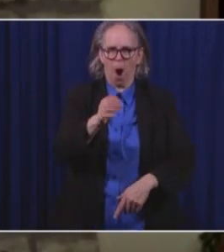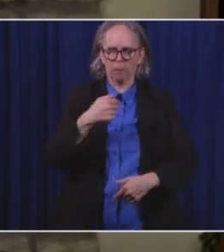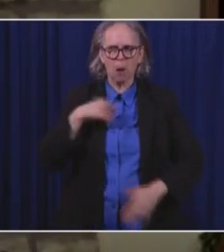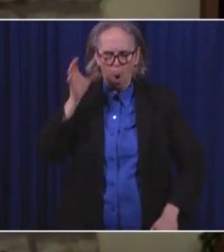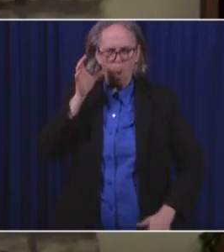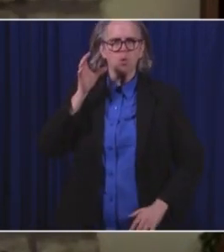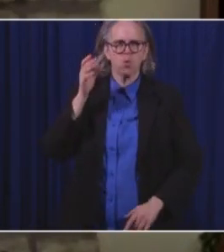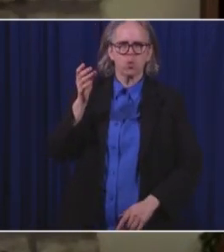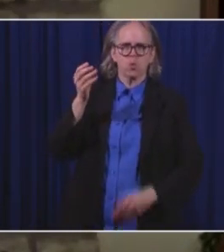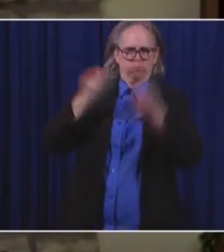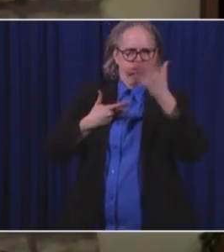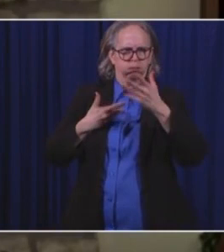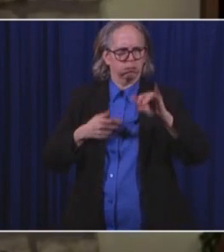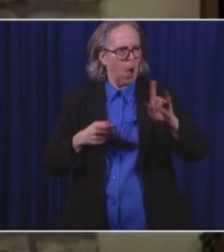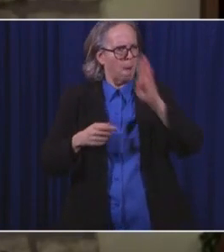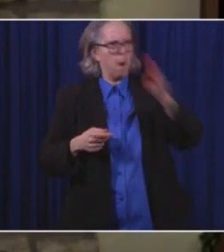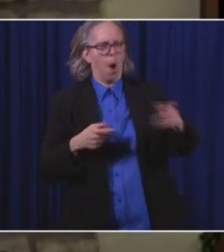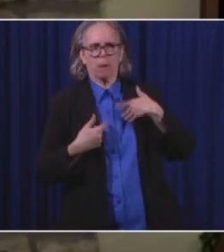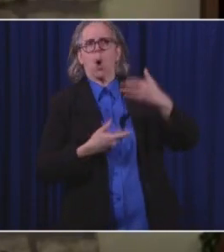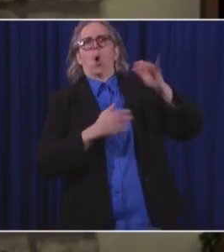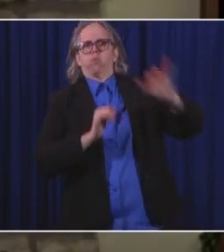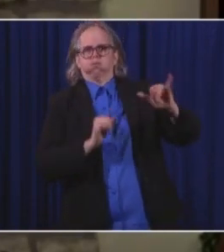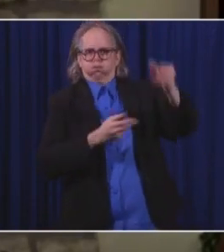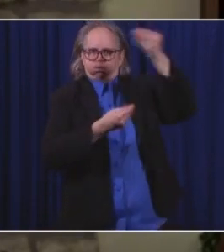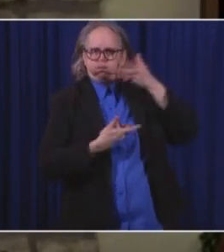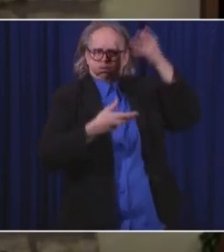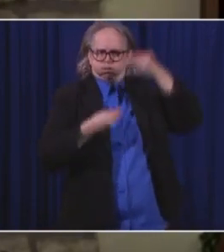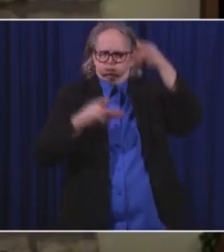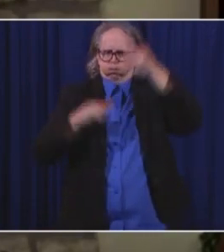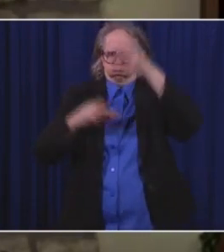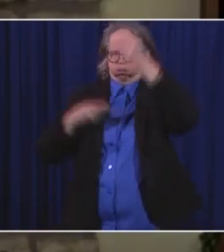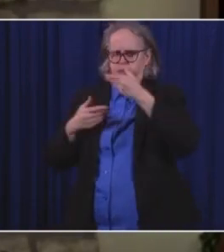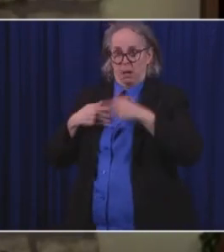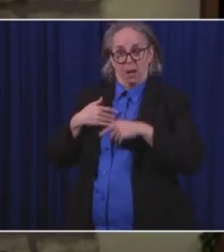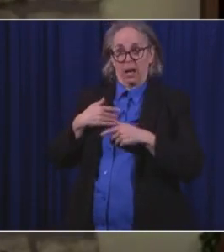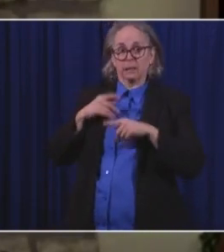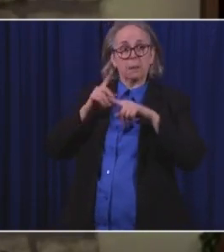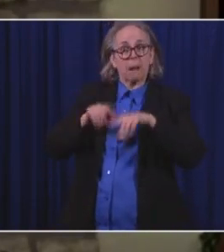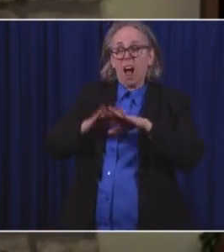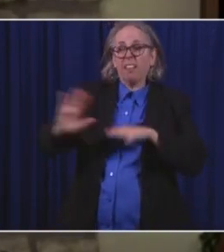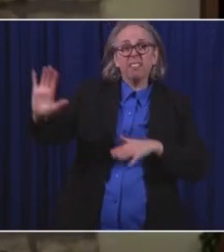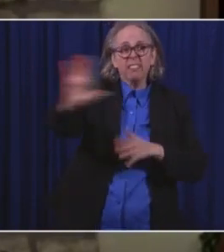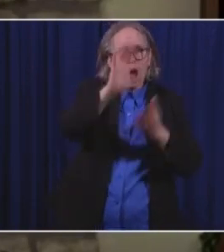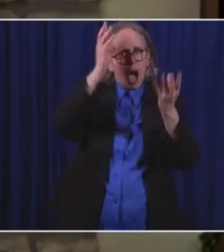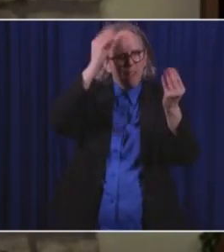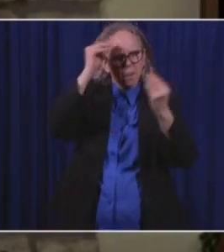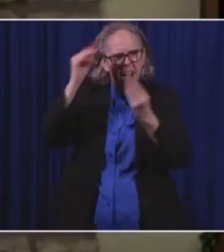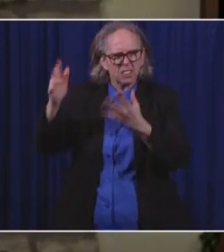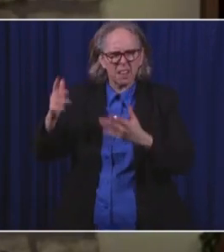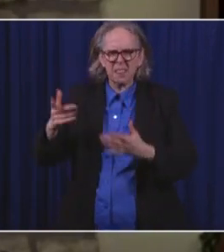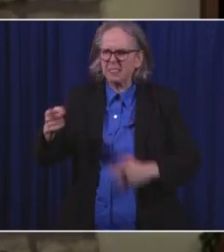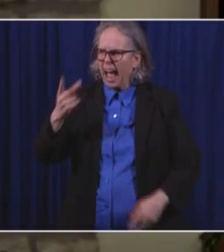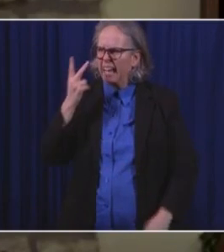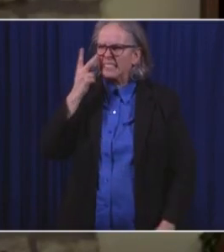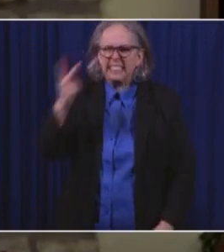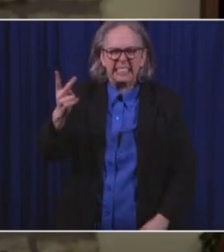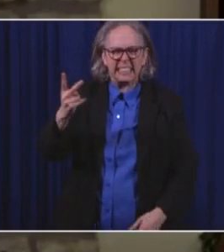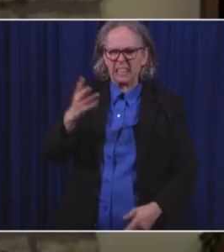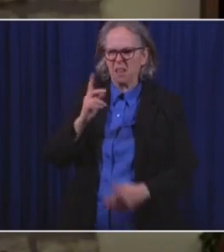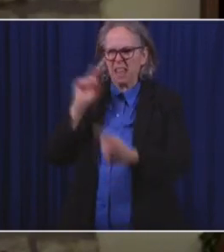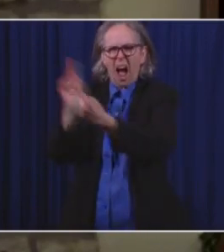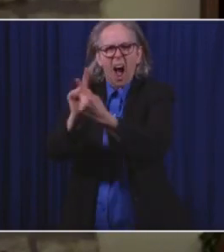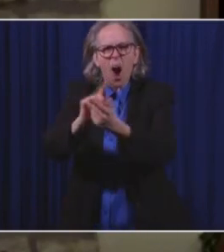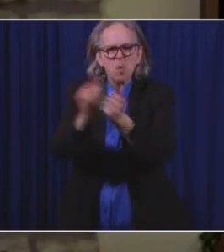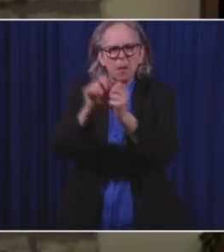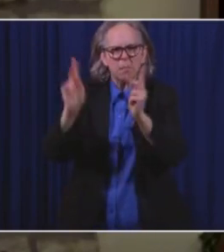the spread, and I rely a lot on that because they're the ones who are on the ground. They're the ones who are talking to people. They're the ones who have the evidence.